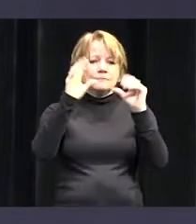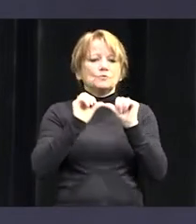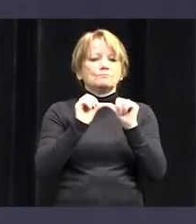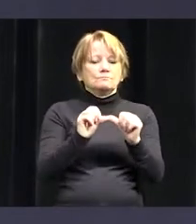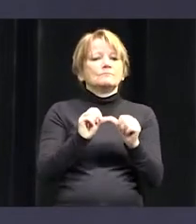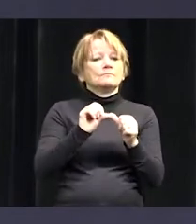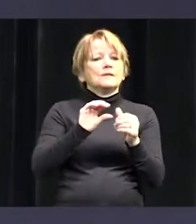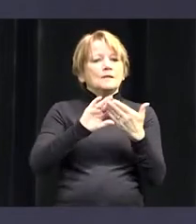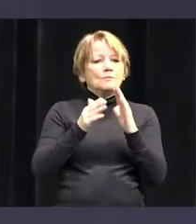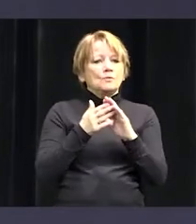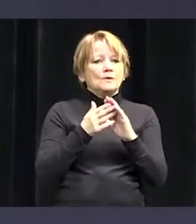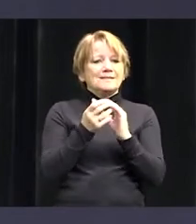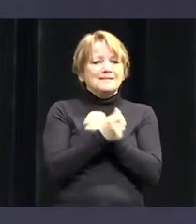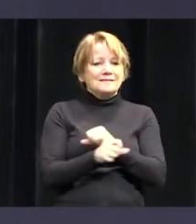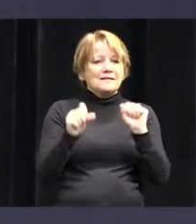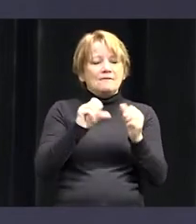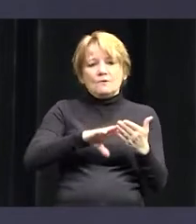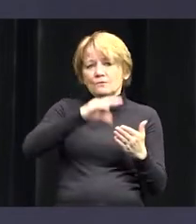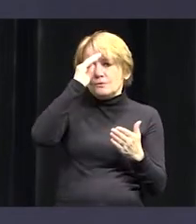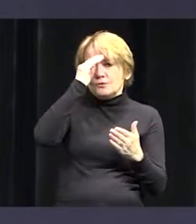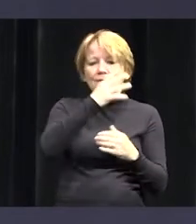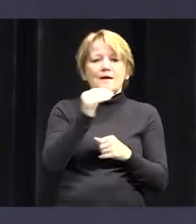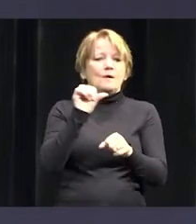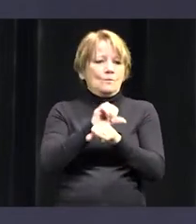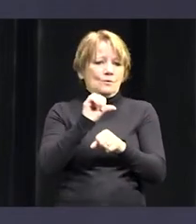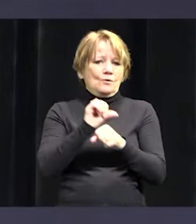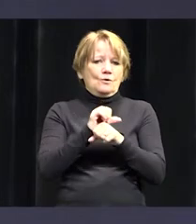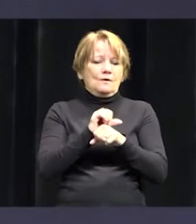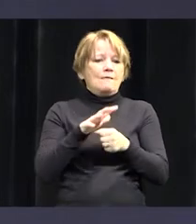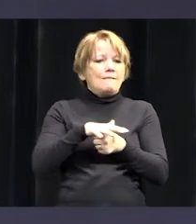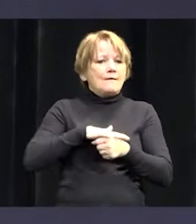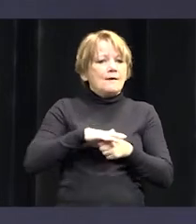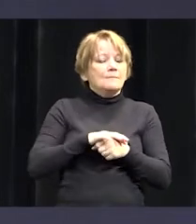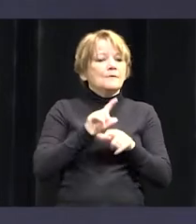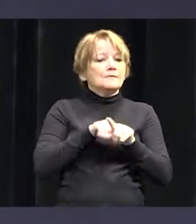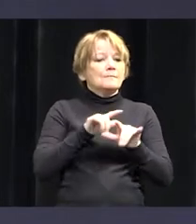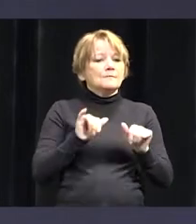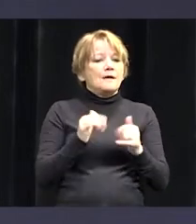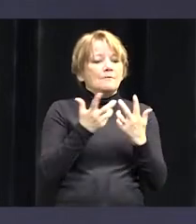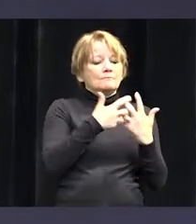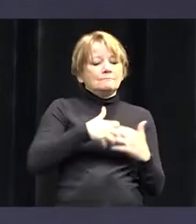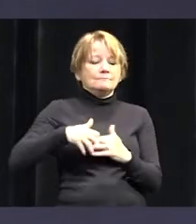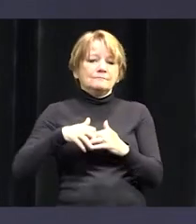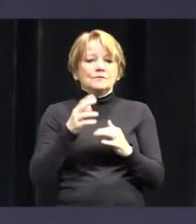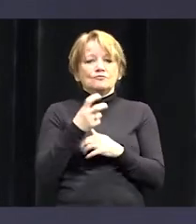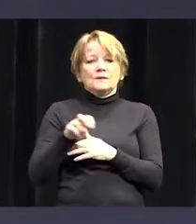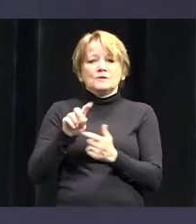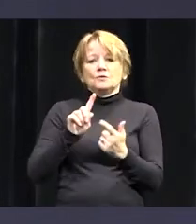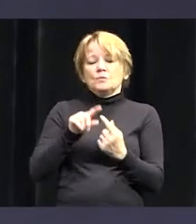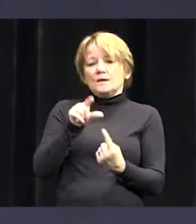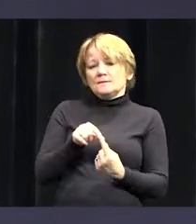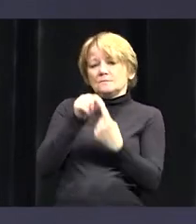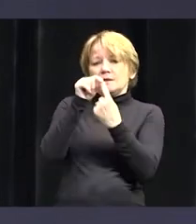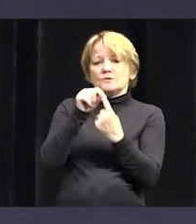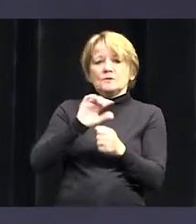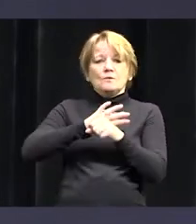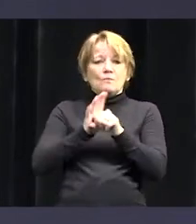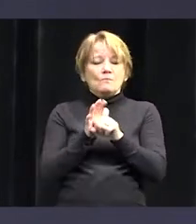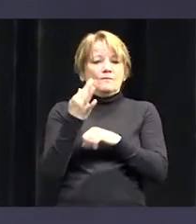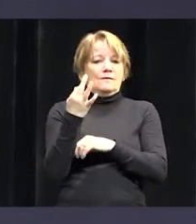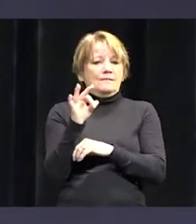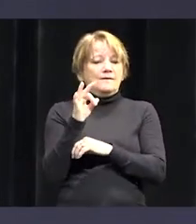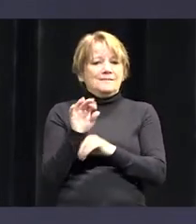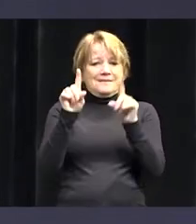college community safely learning and working on campus while making a seamless transition to a specialized